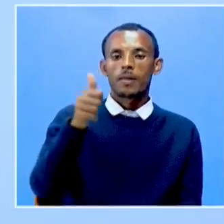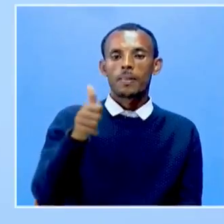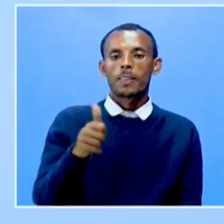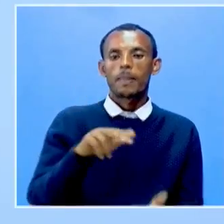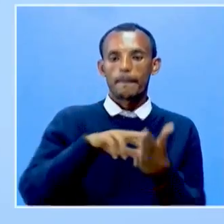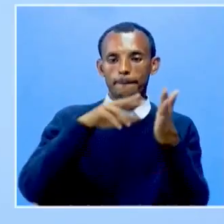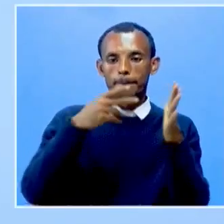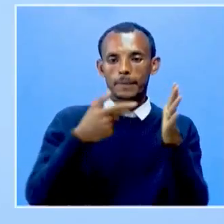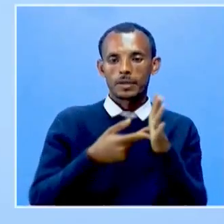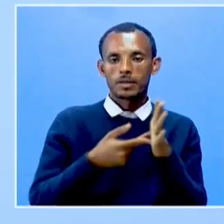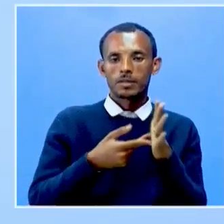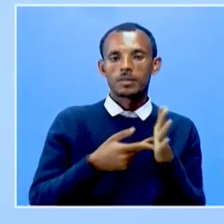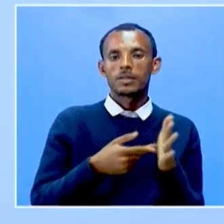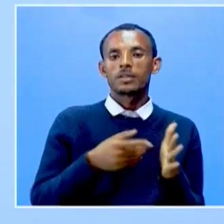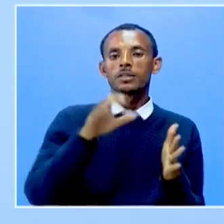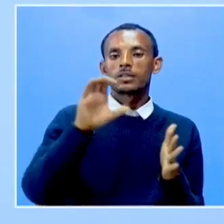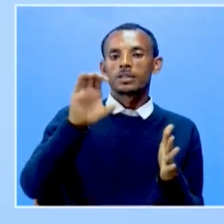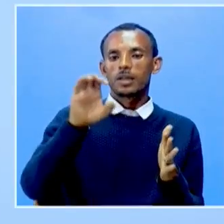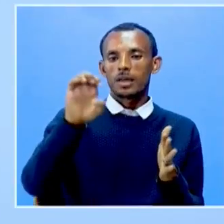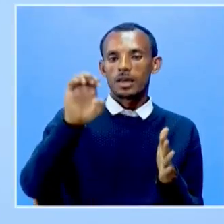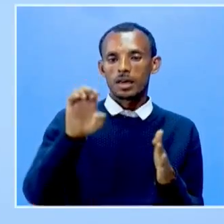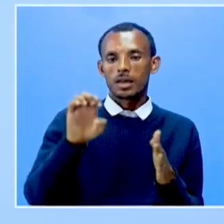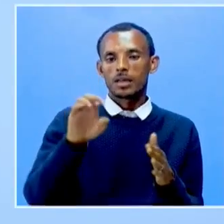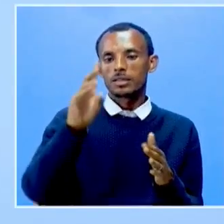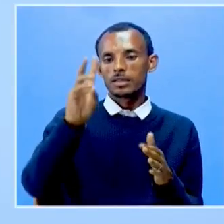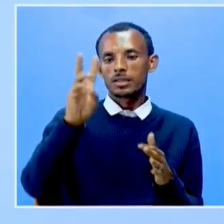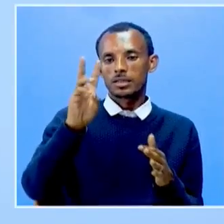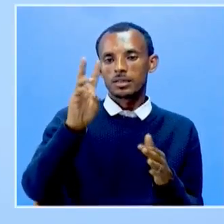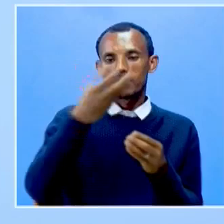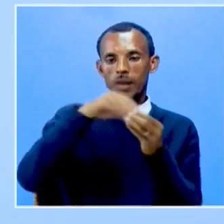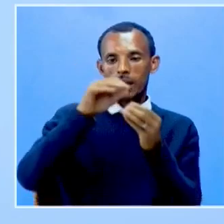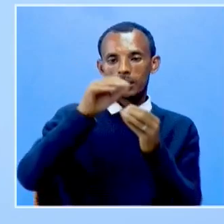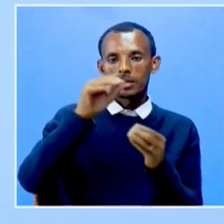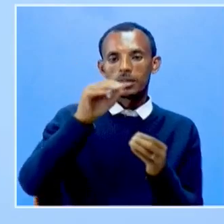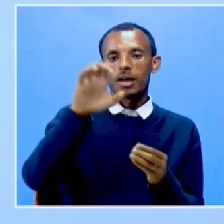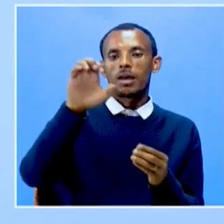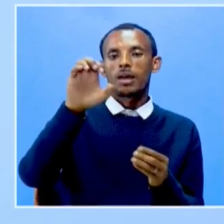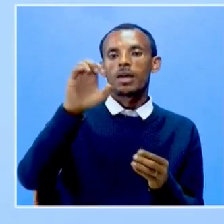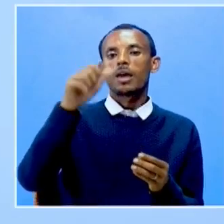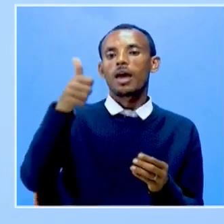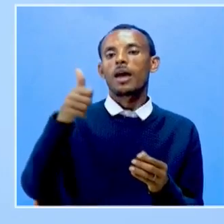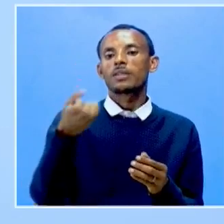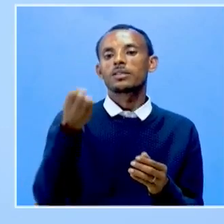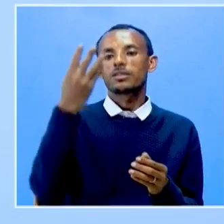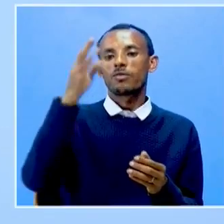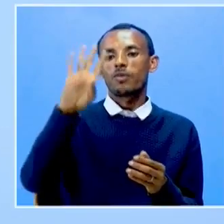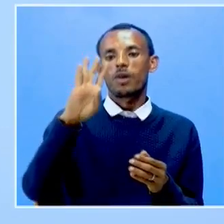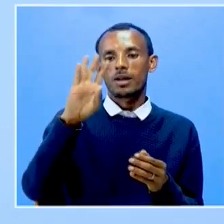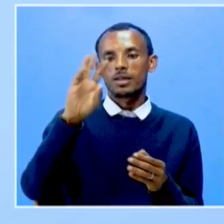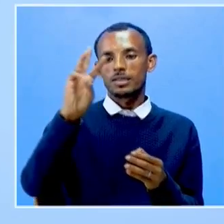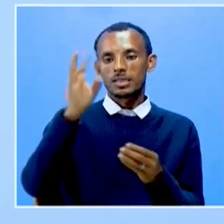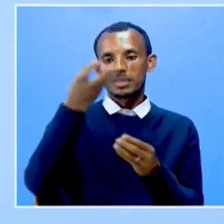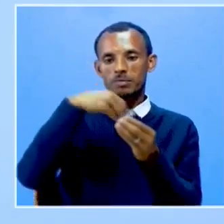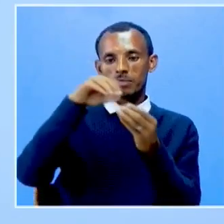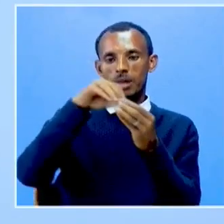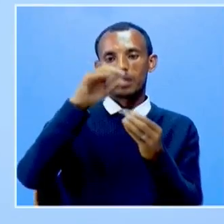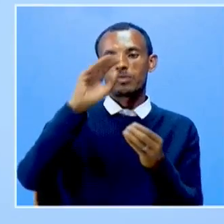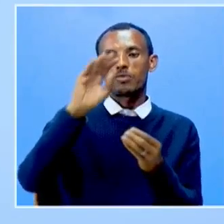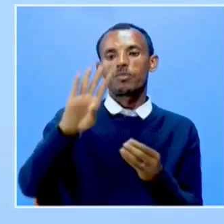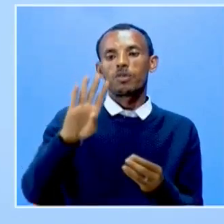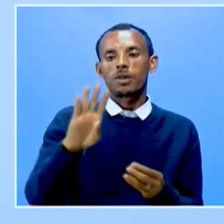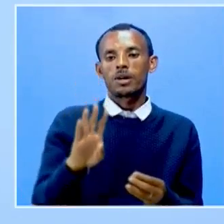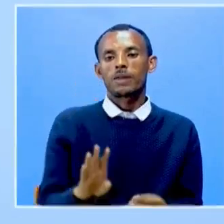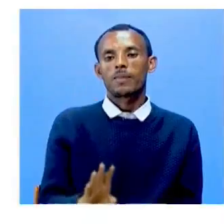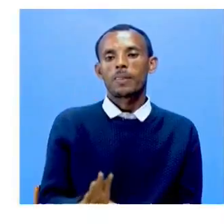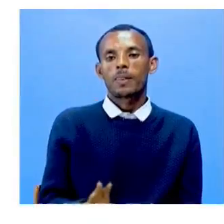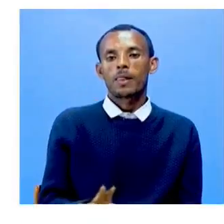CA means it is from CE is 6, from E to A is 4, length of CA is 4 plus